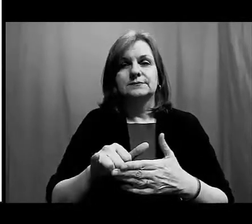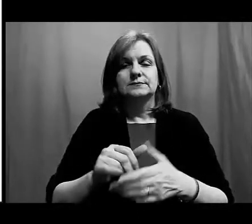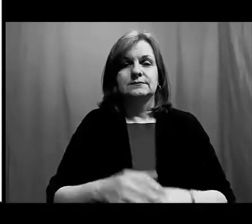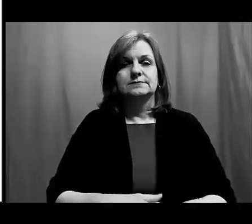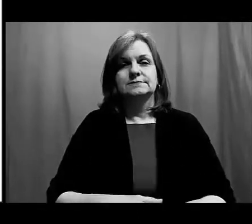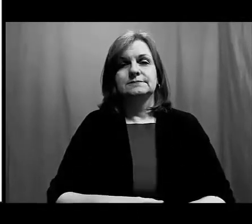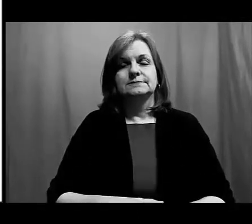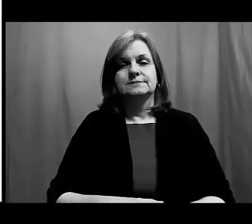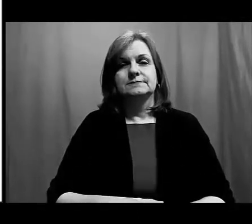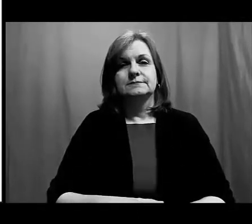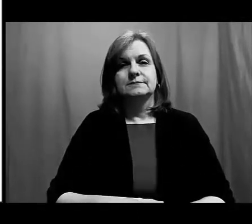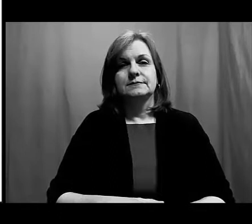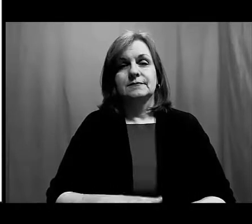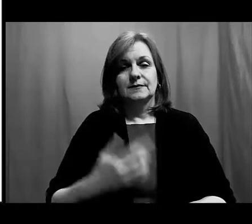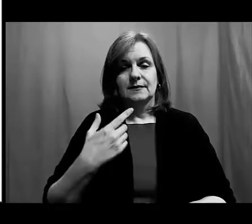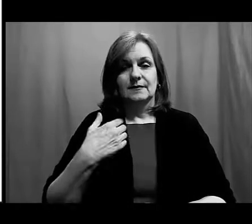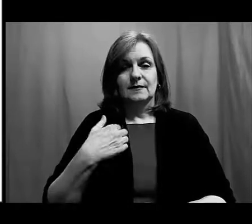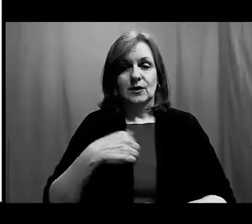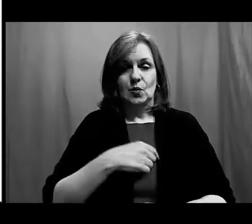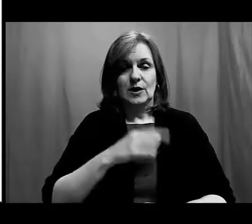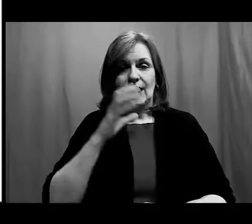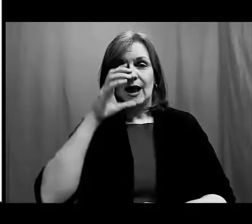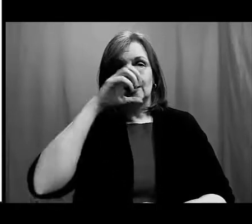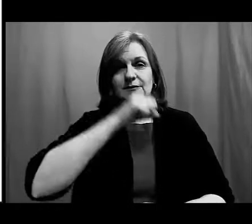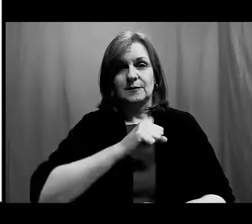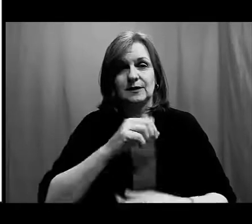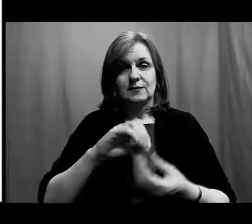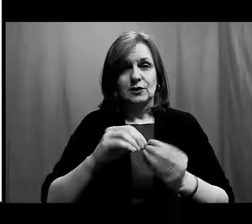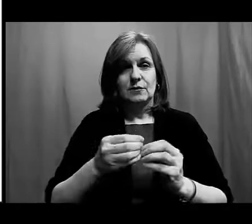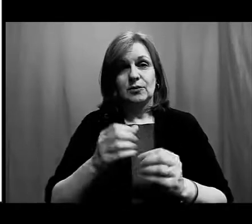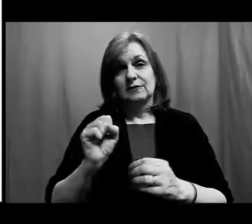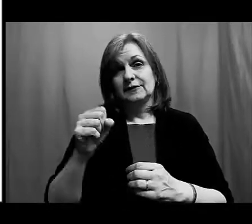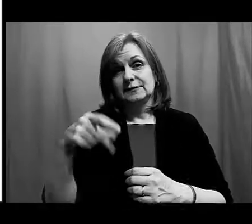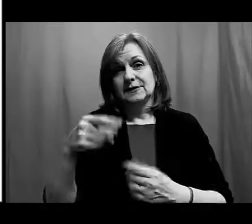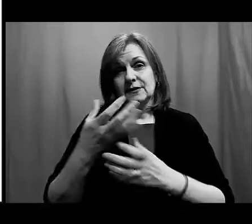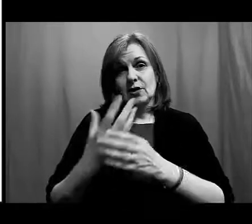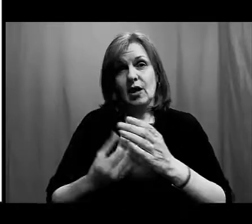mind, because we put a lot of estimates that our species loss